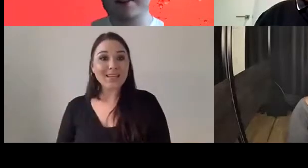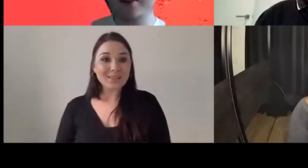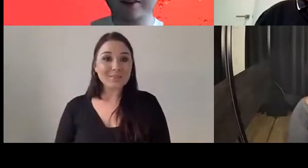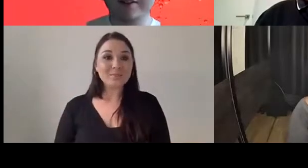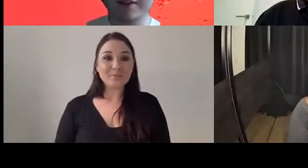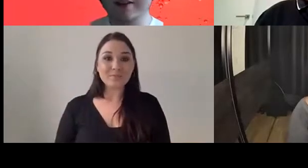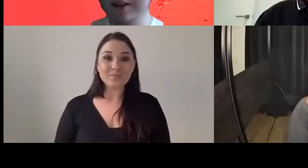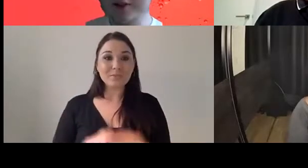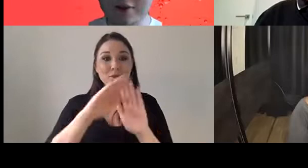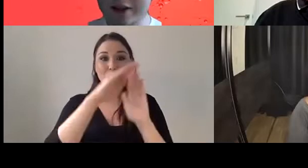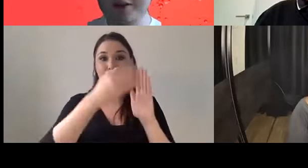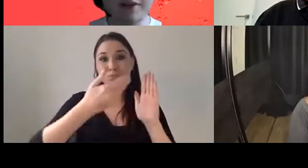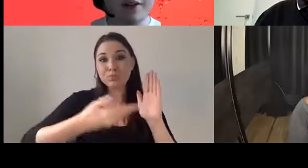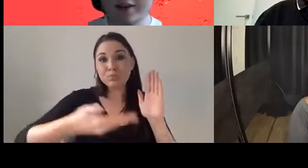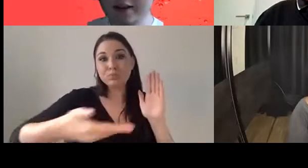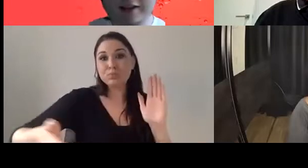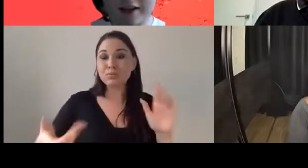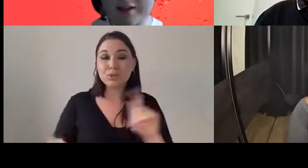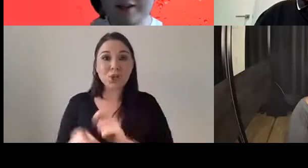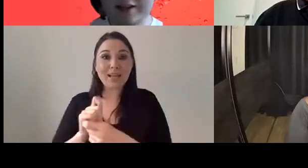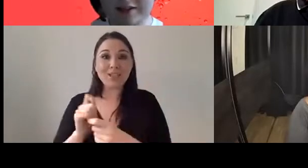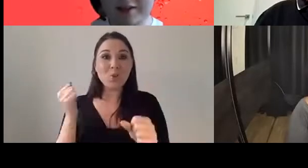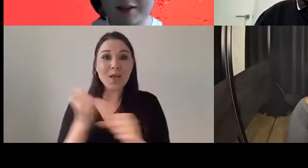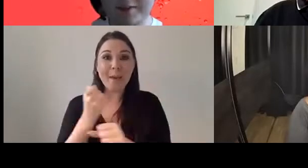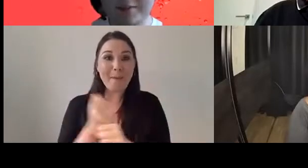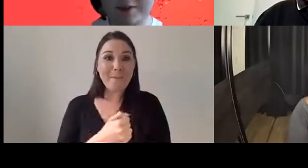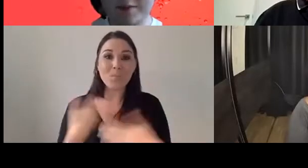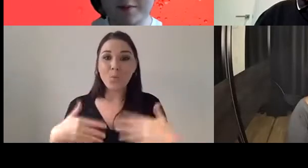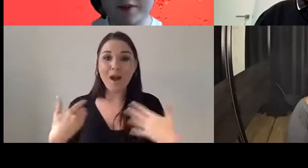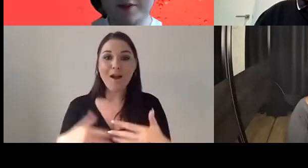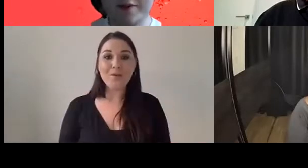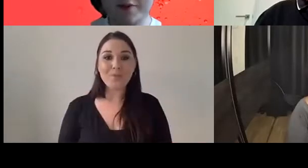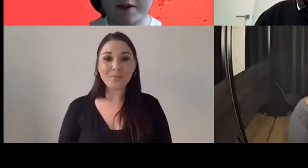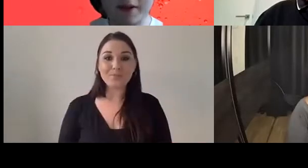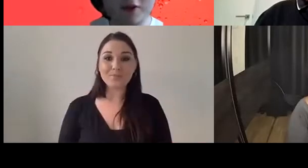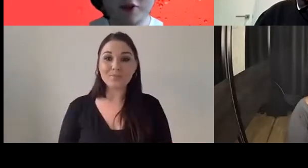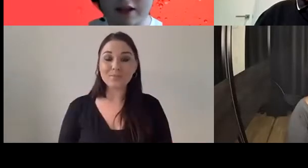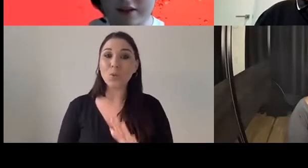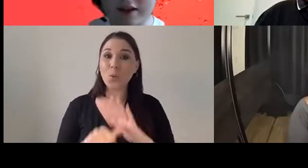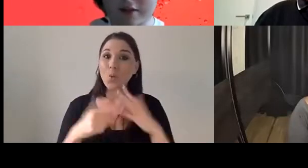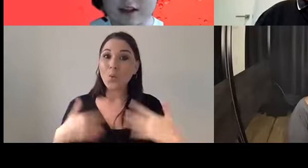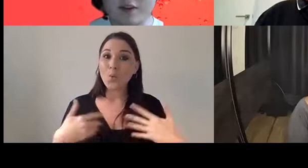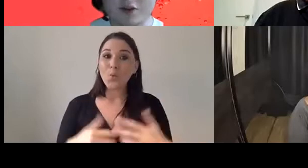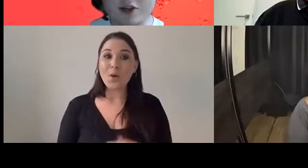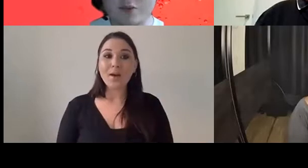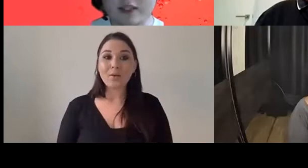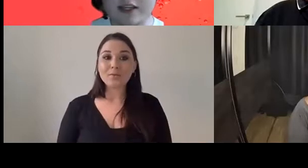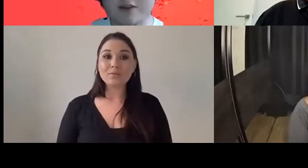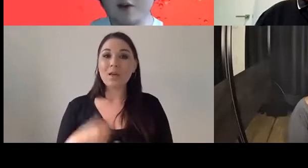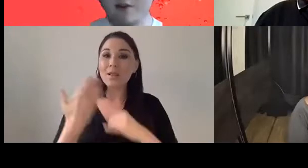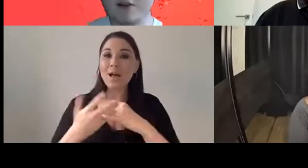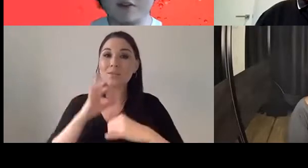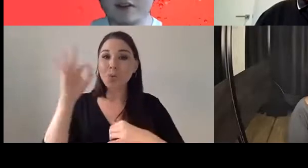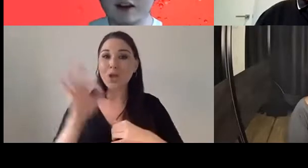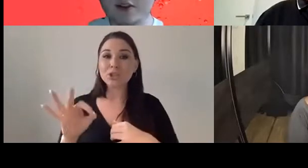further down the line to then turn into a game. And yeah, it's some impressive stuff. And just that last question we did have